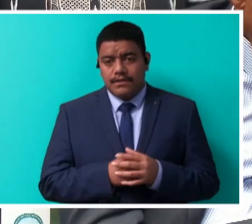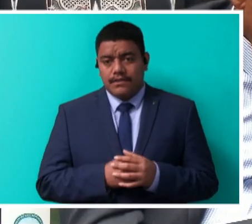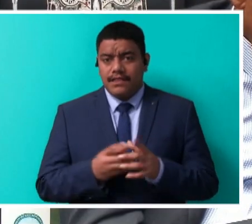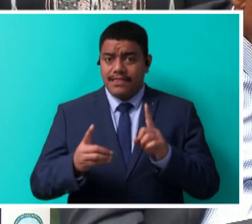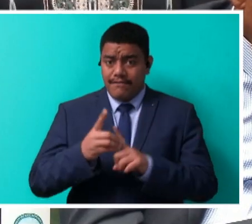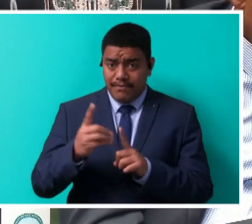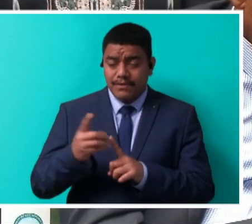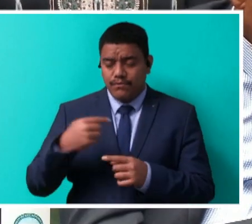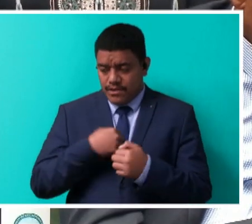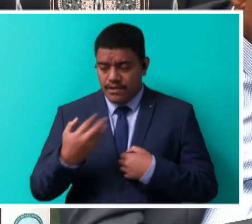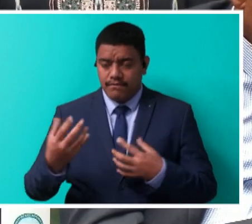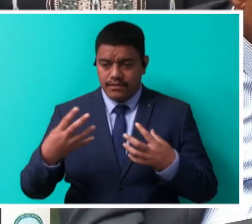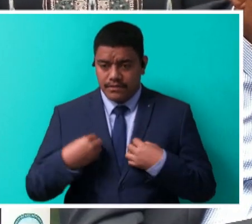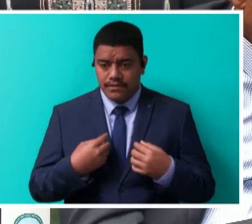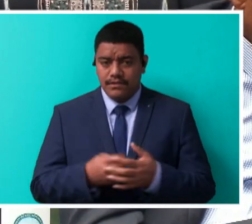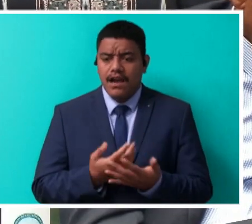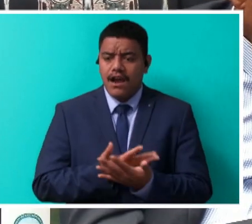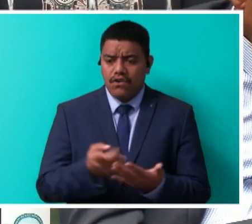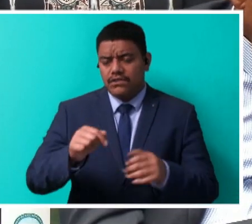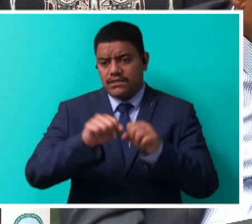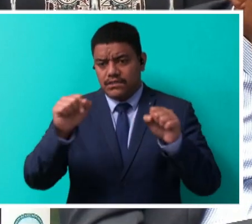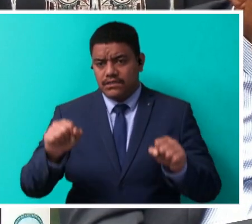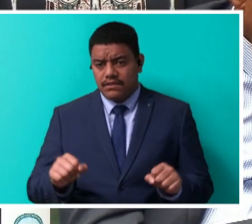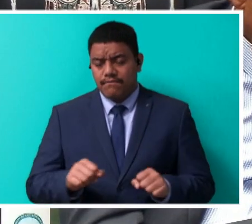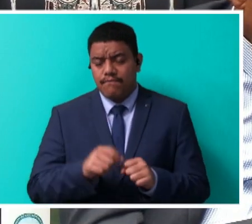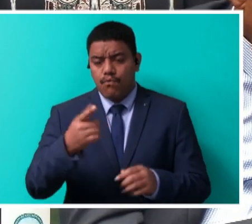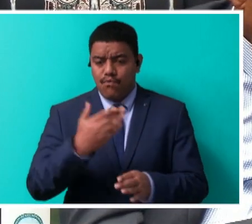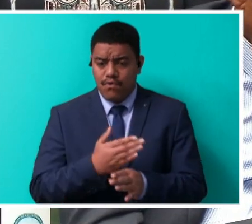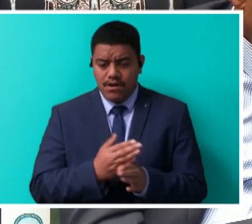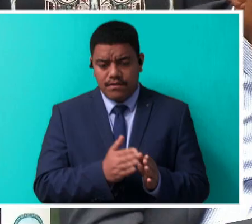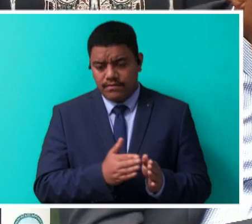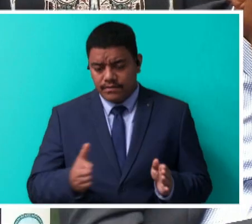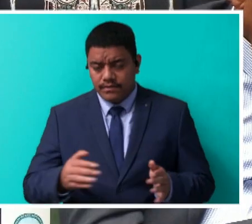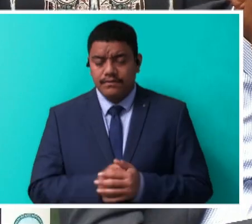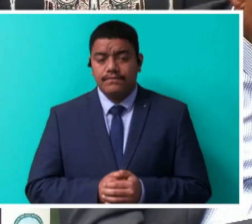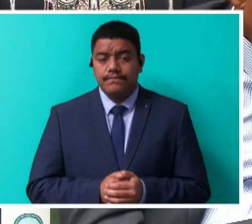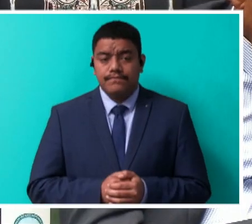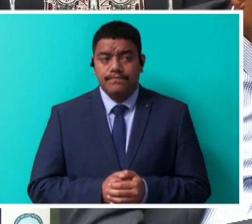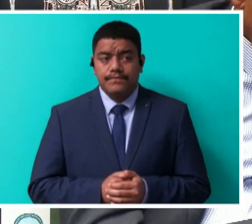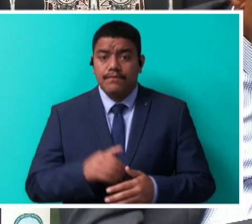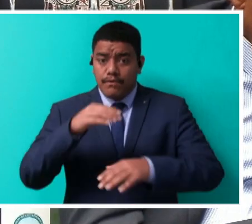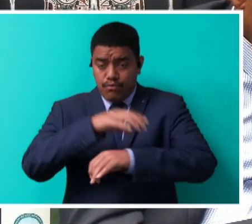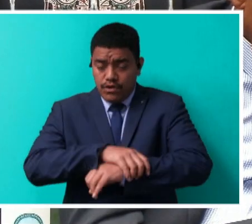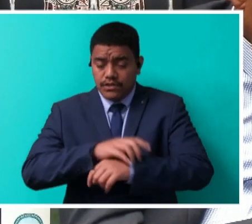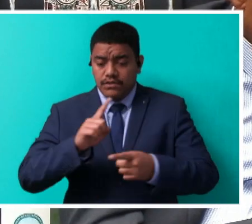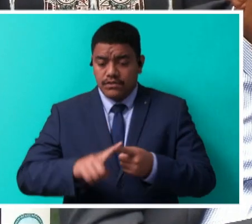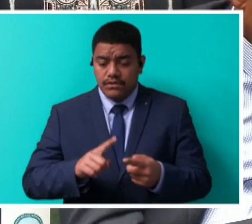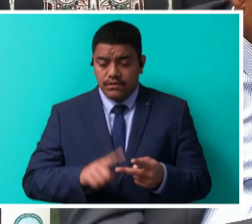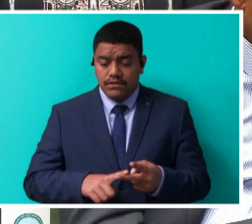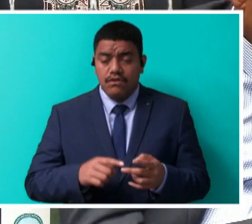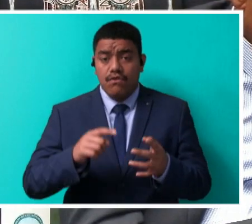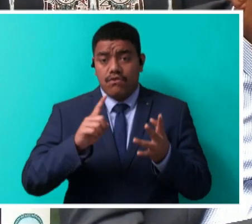developers, who demonstrated how this system integrates key justice institutions, the police,